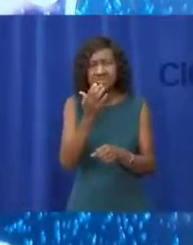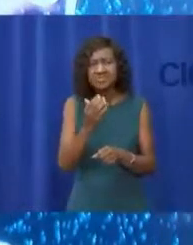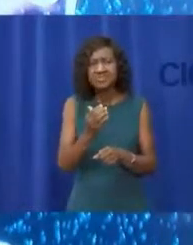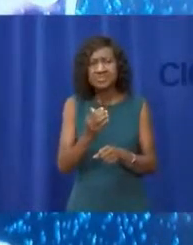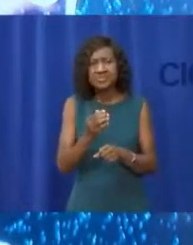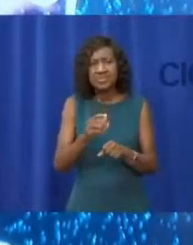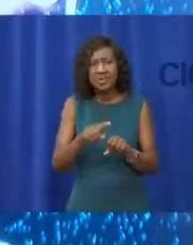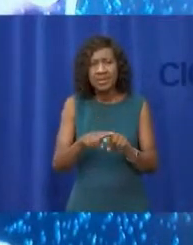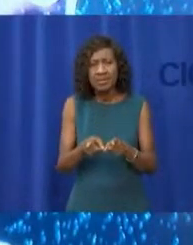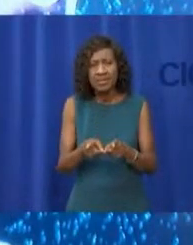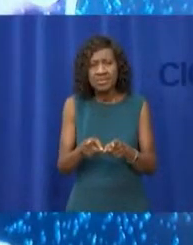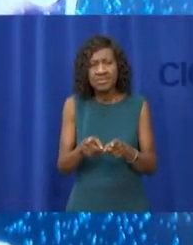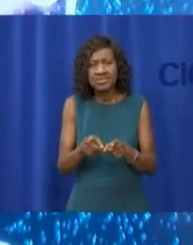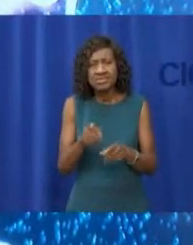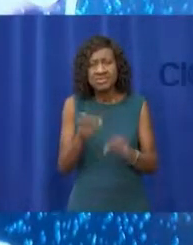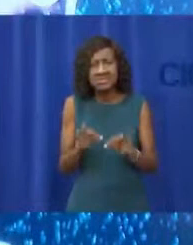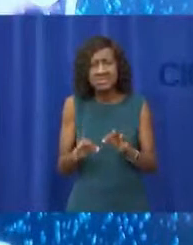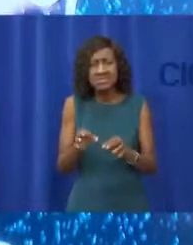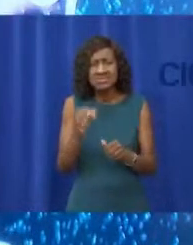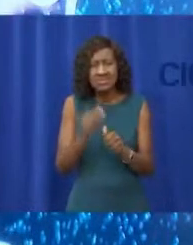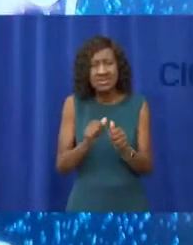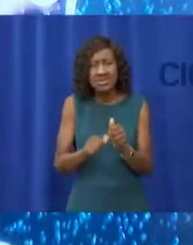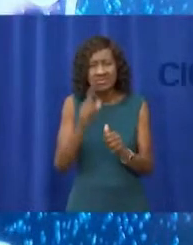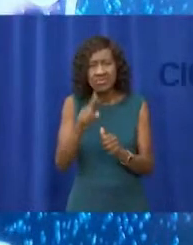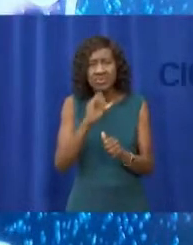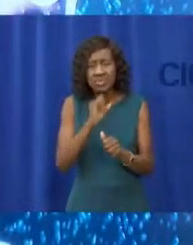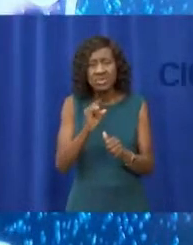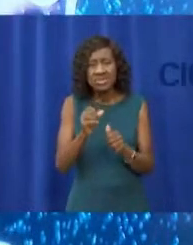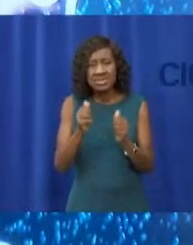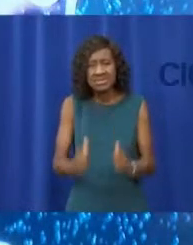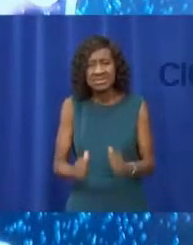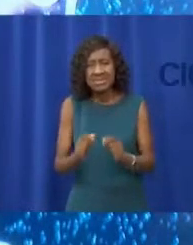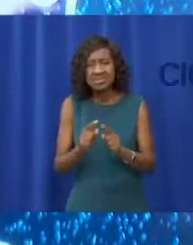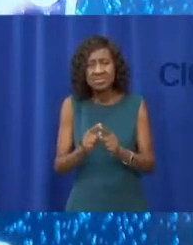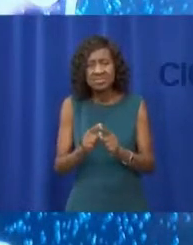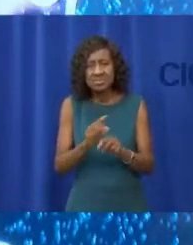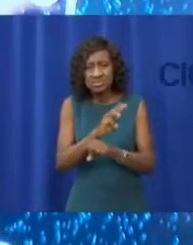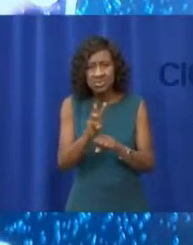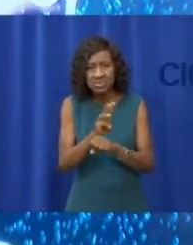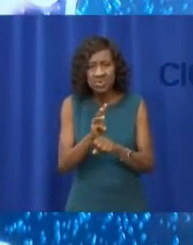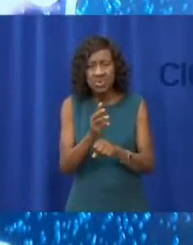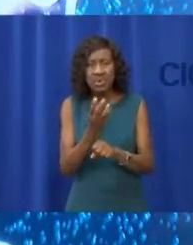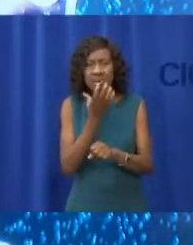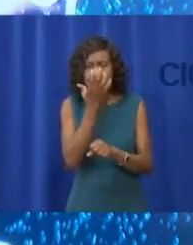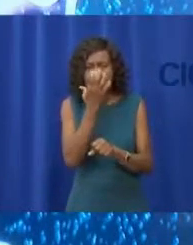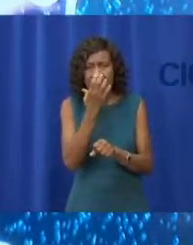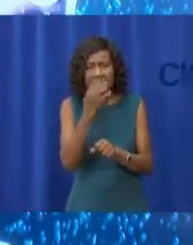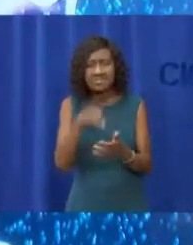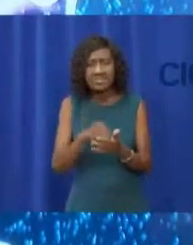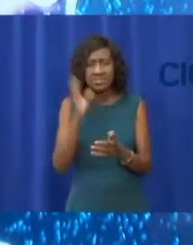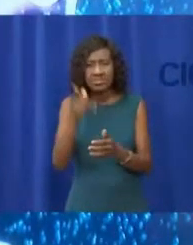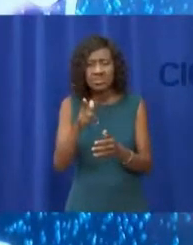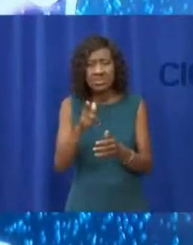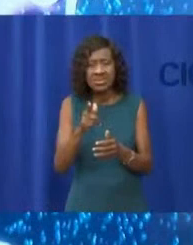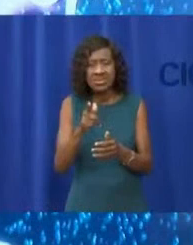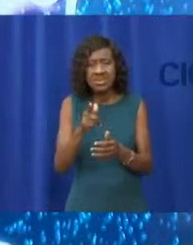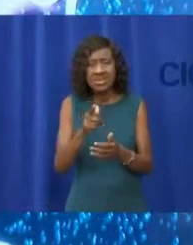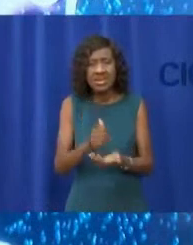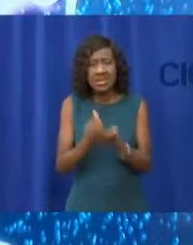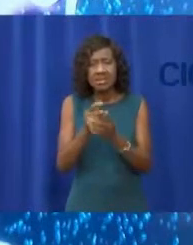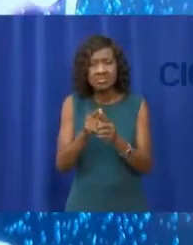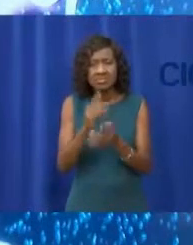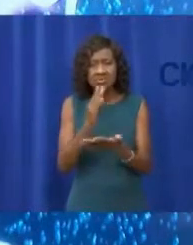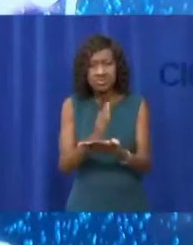But there is a supply issue. But if everybody is able to wear masks, it will prevent that droplet spread, the gross droplet spread that might